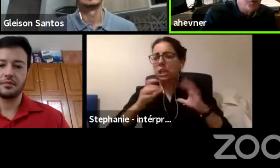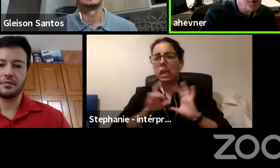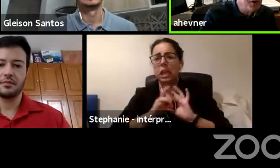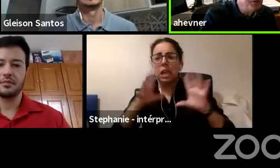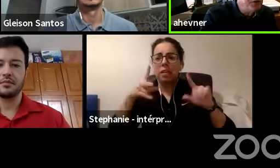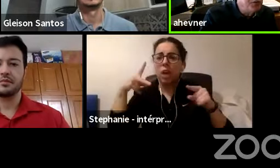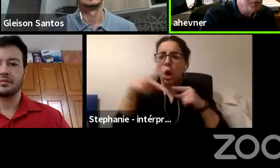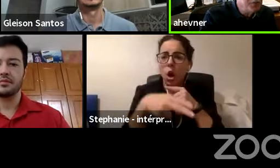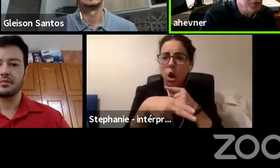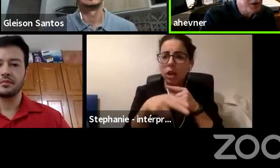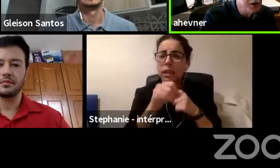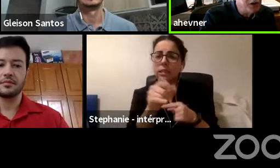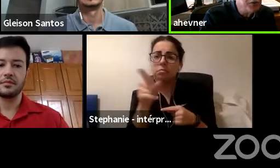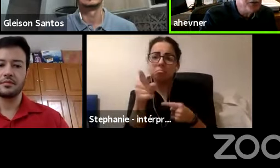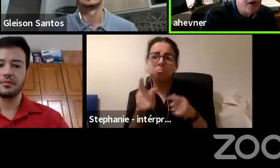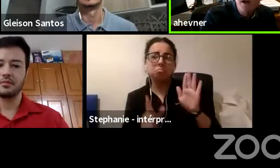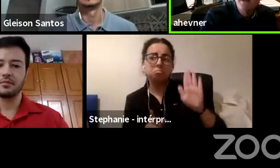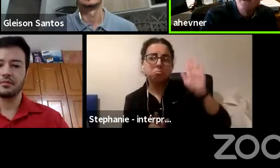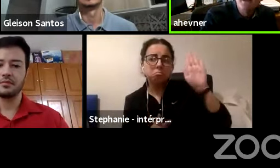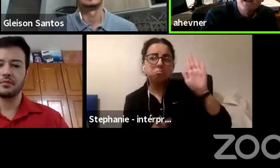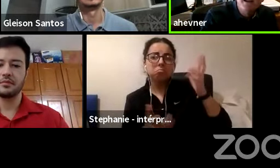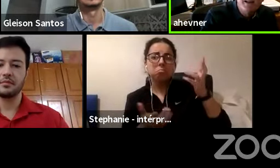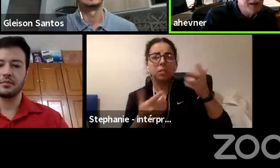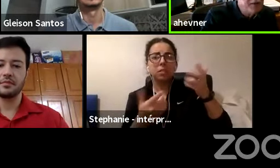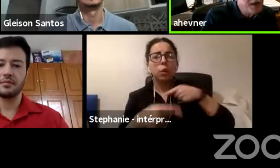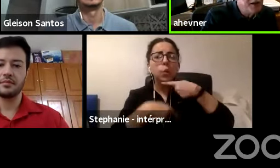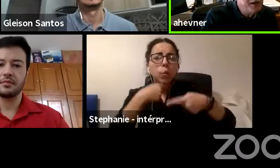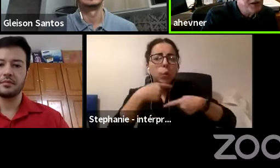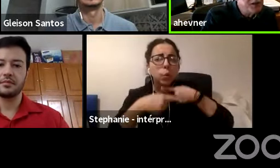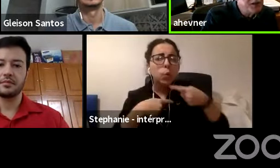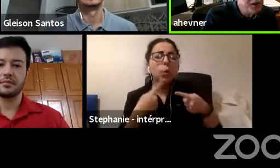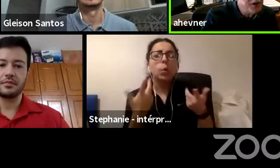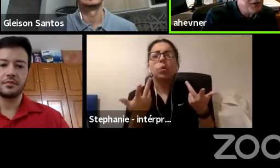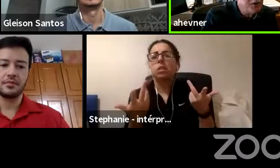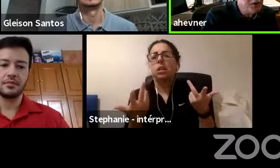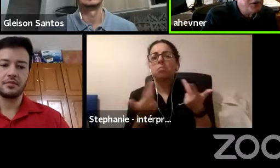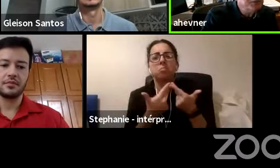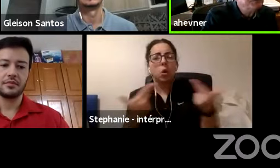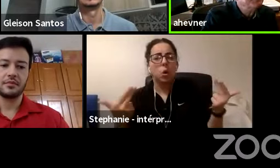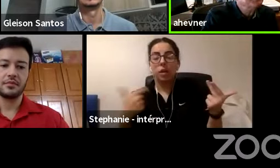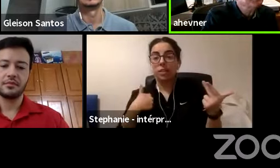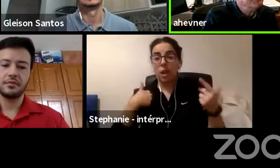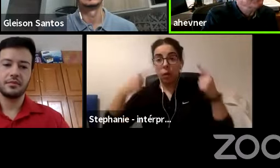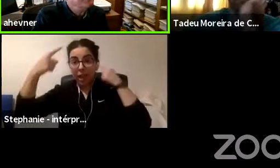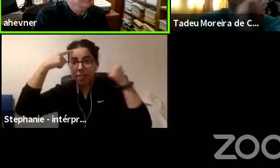as appropriate if you want me to clarify any of the ideas that I'm covering.